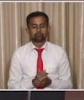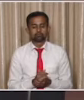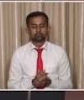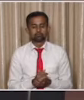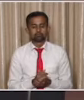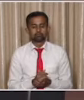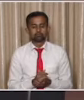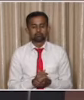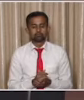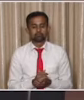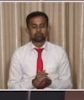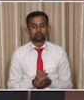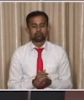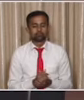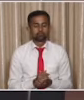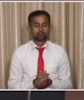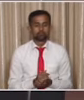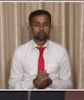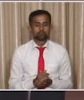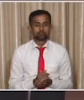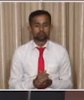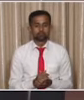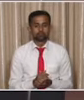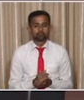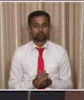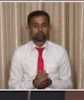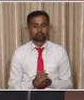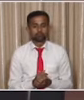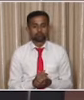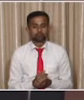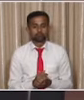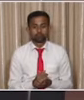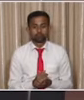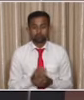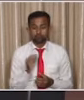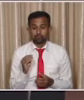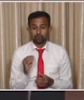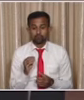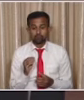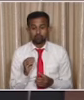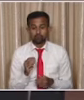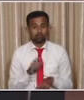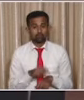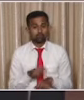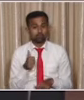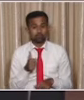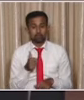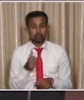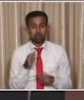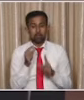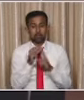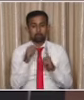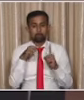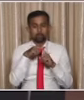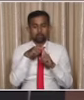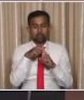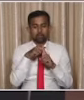Now then, Nankiwa Hamudawa Inkran. But fortunately for us, Pakistan, nick of